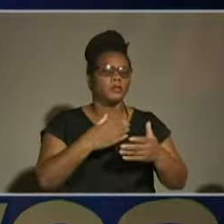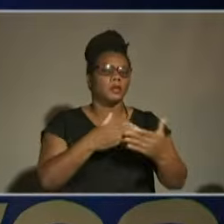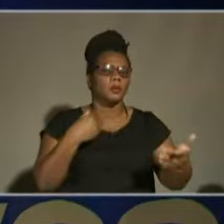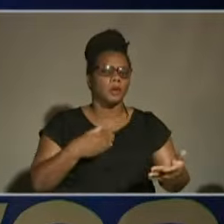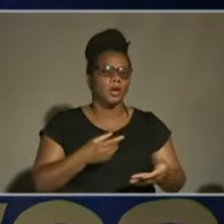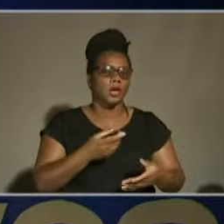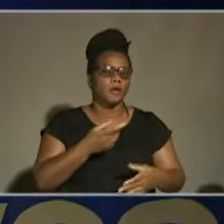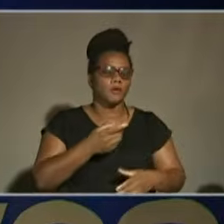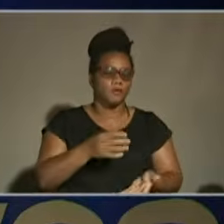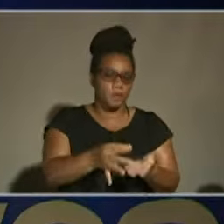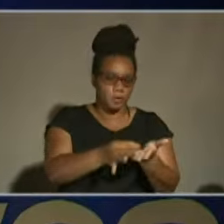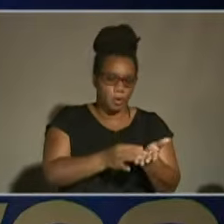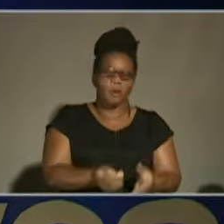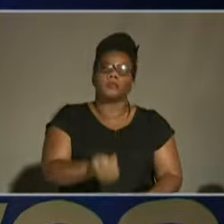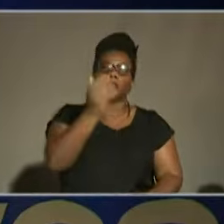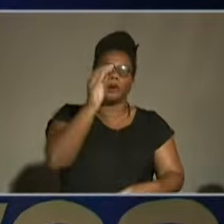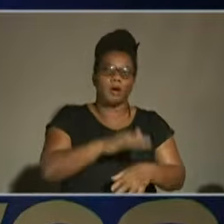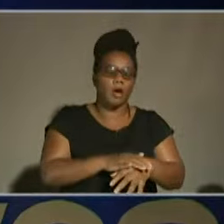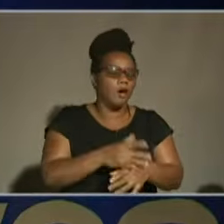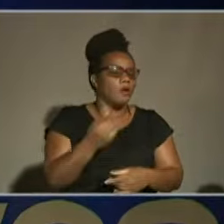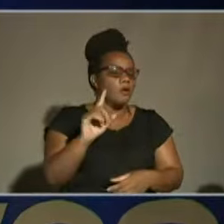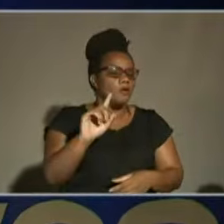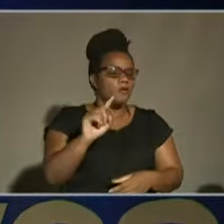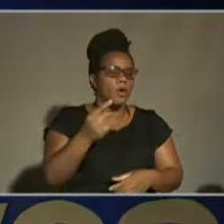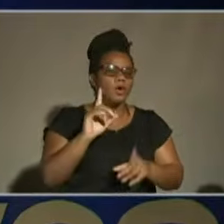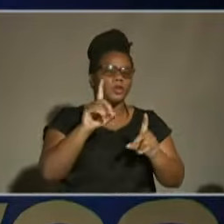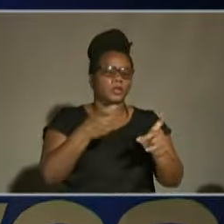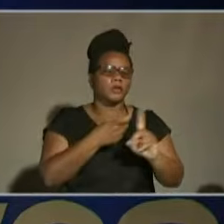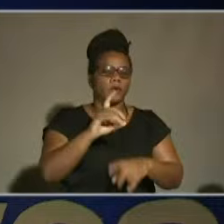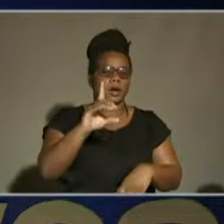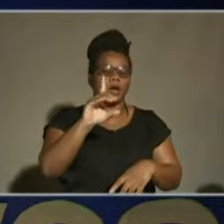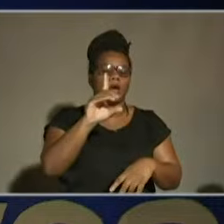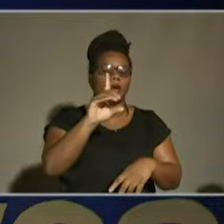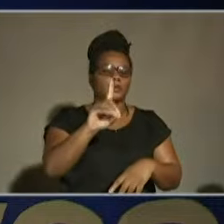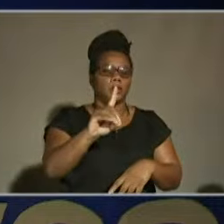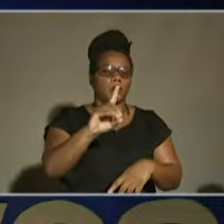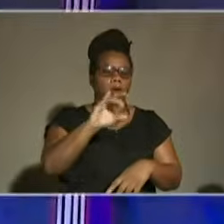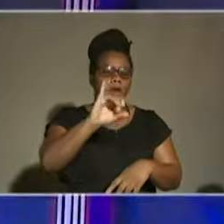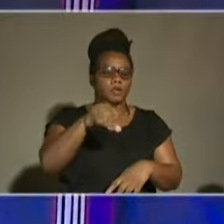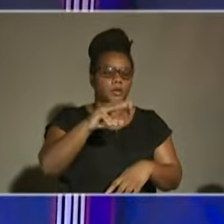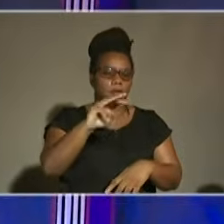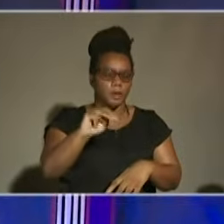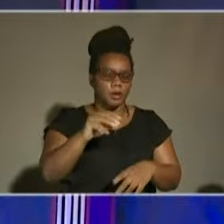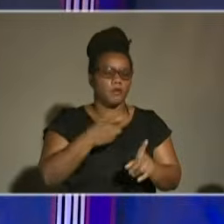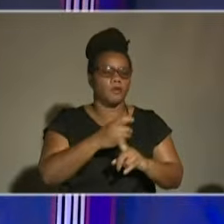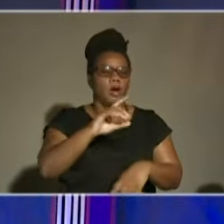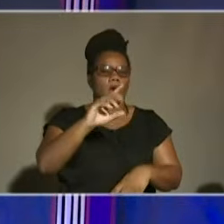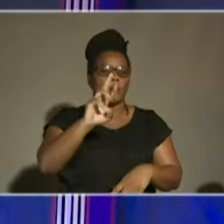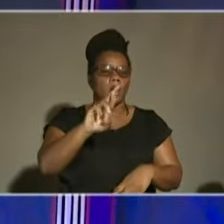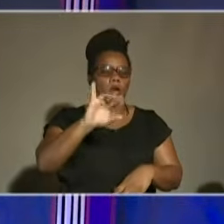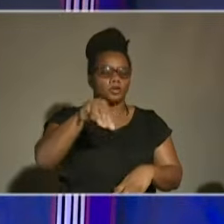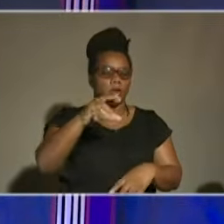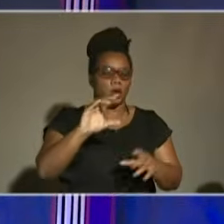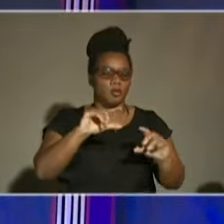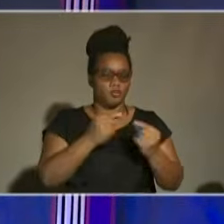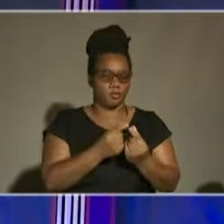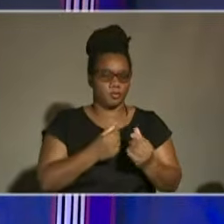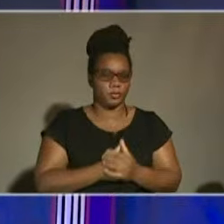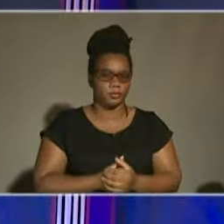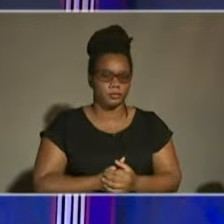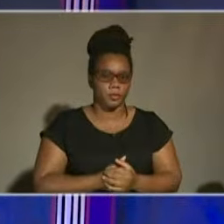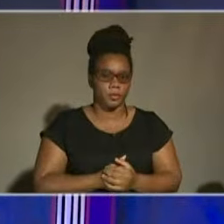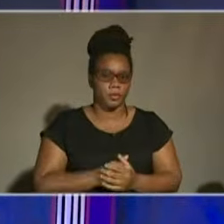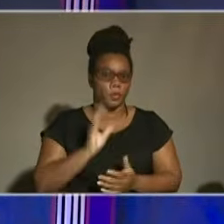coin toss, our first question tonight comes from Dion Jackson Miller of the RGR Group, and it will be directed to Dr.